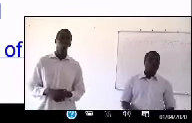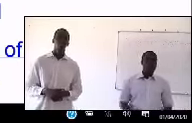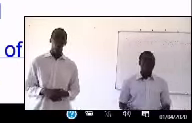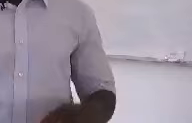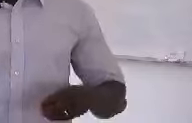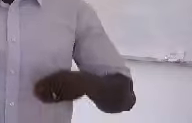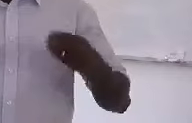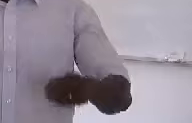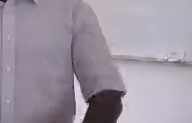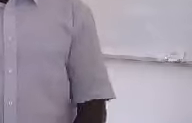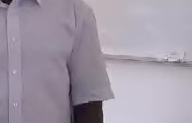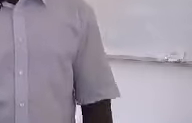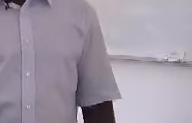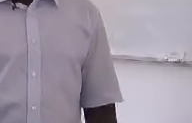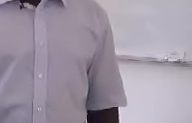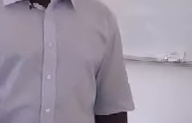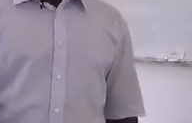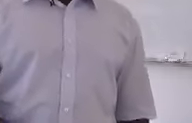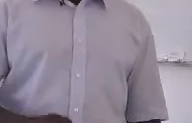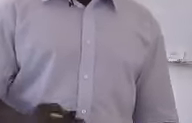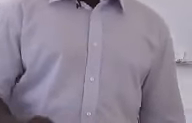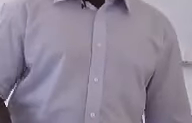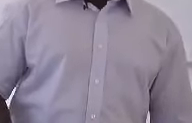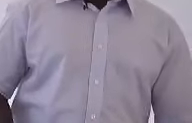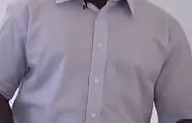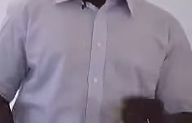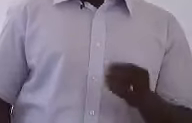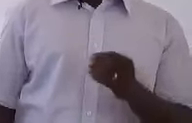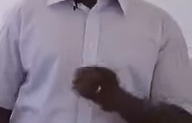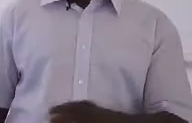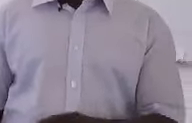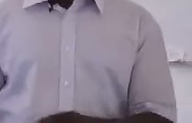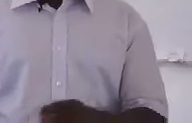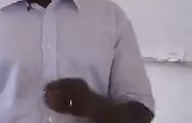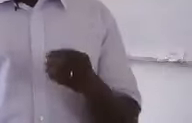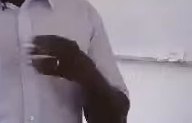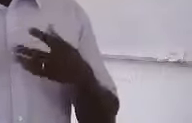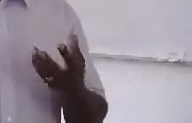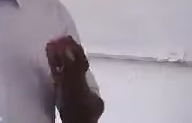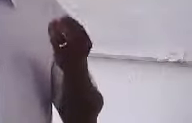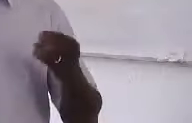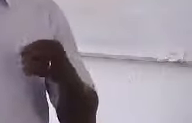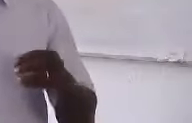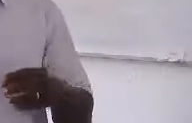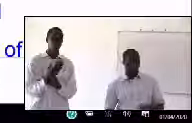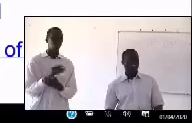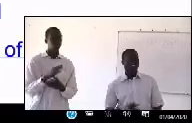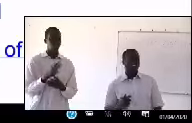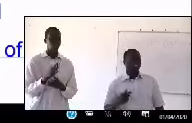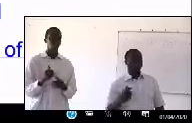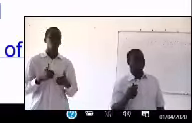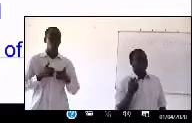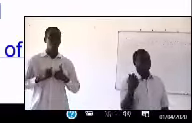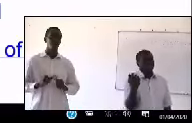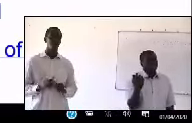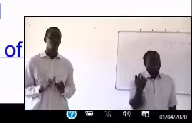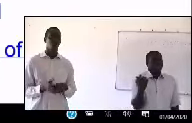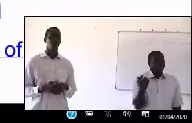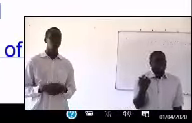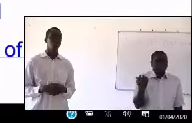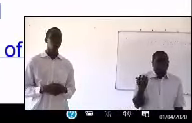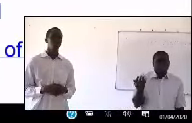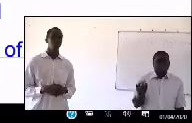used in the near future, like when somebody wants to employ you or use you to do some certain task. It also helps to develop certain